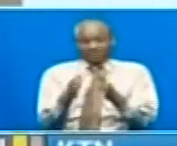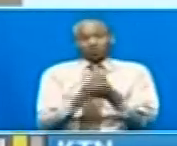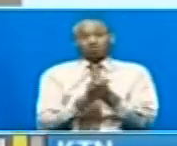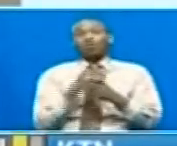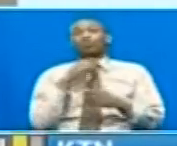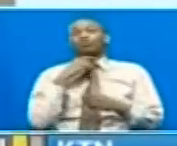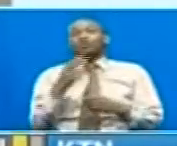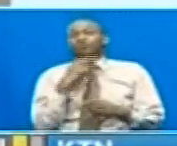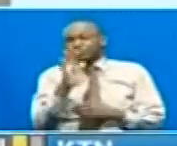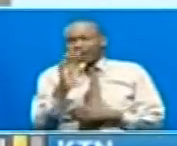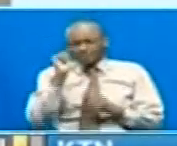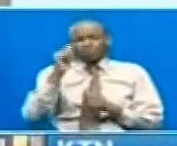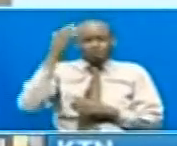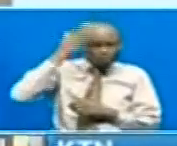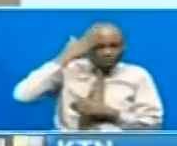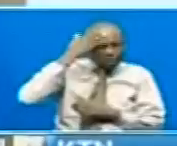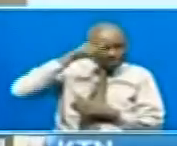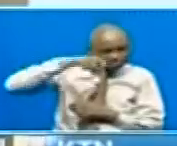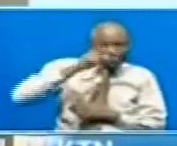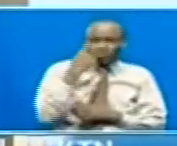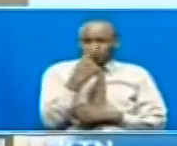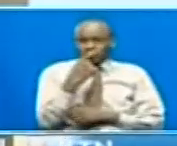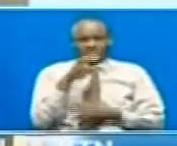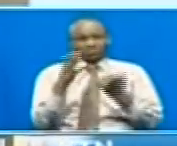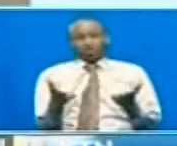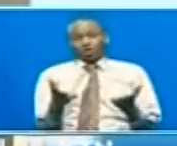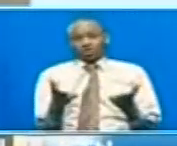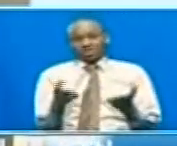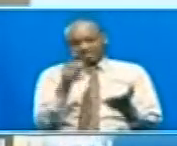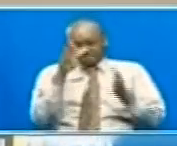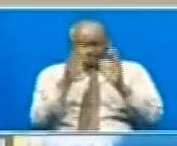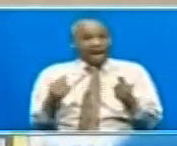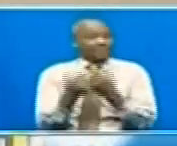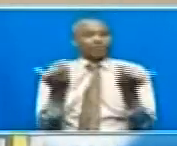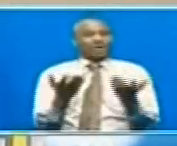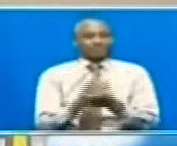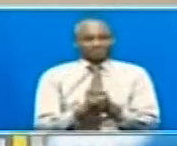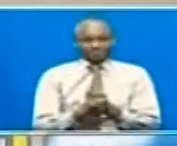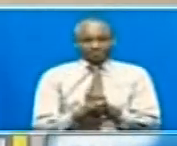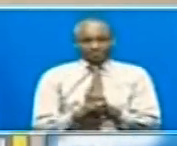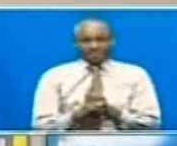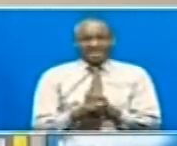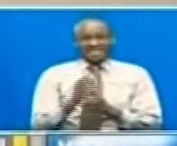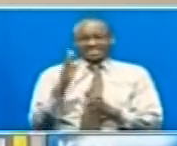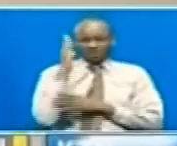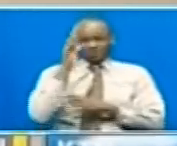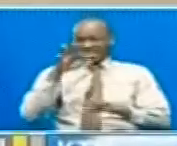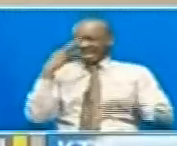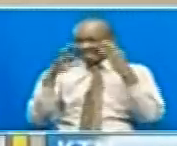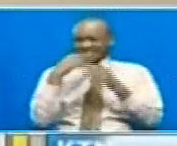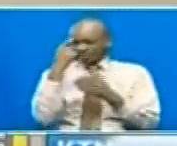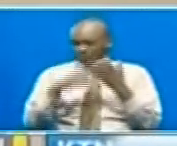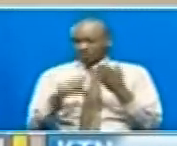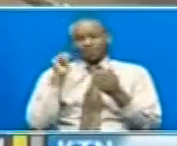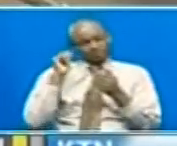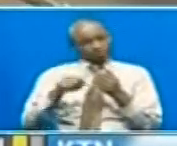ascent alone, and you can be in a position now to figure out exactly the dimension that terrorism is taking. What security analysts think should worry